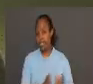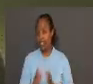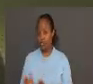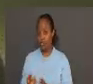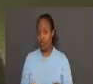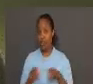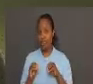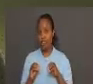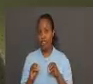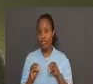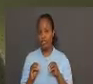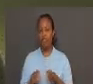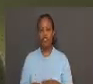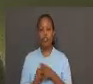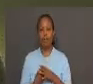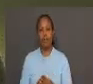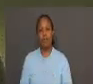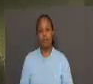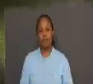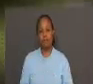students? Let us begin.